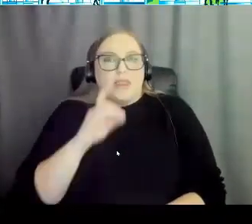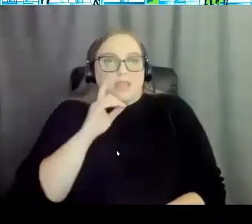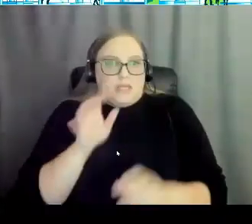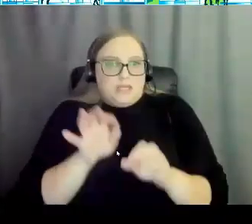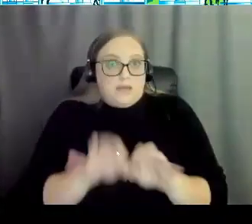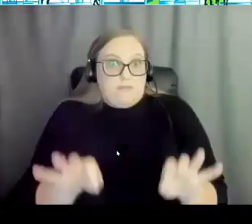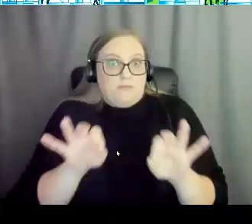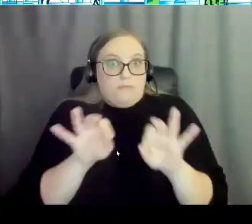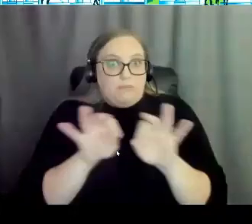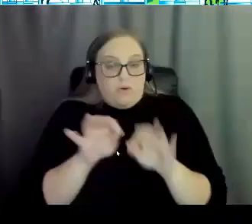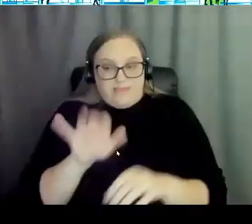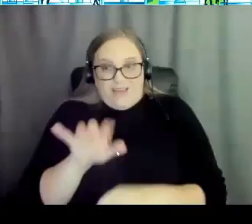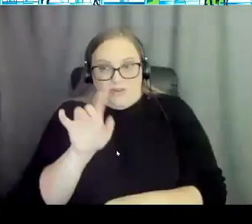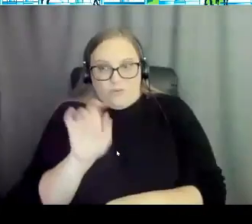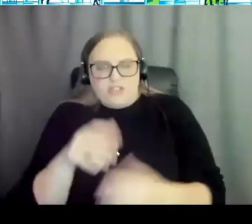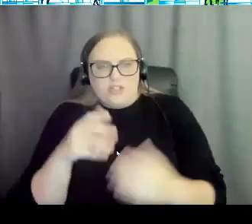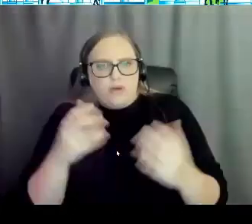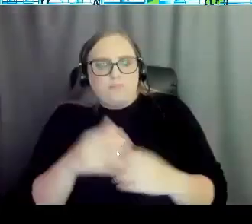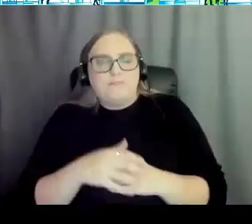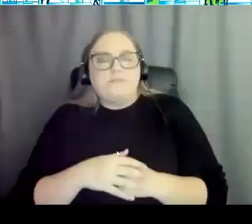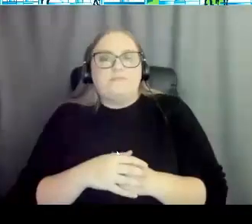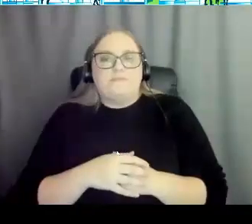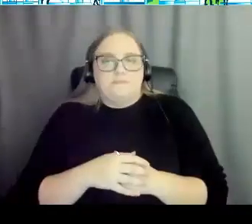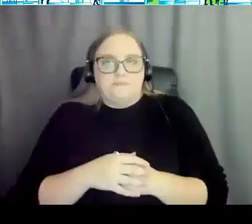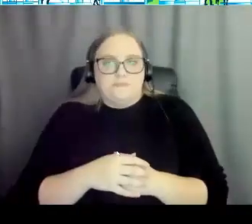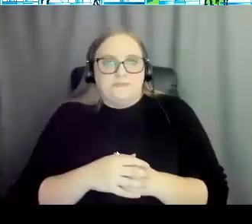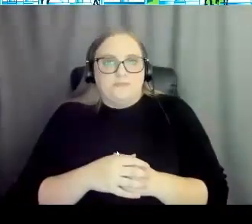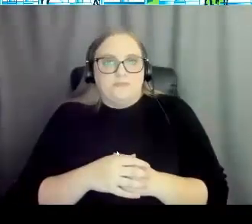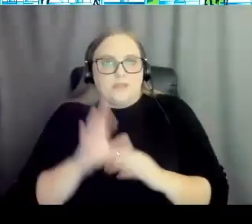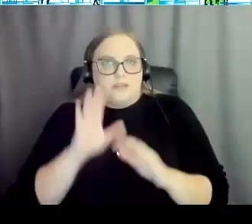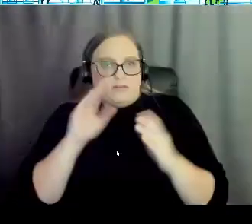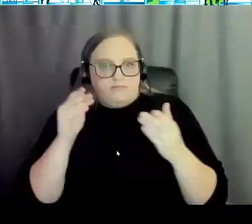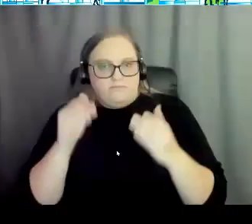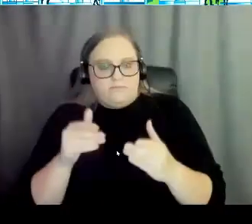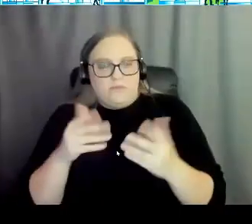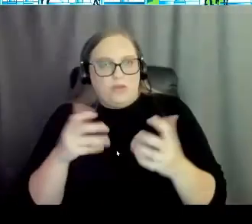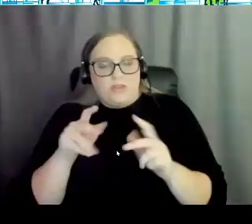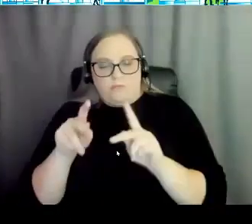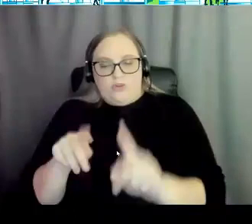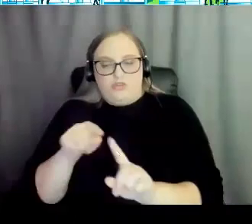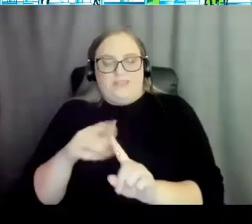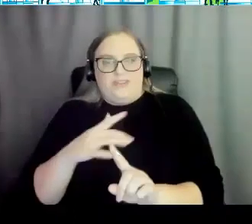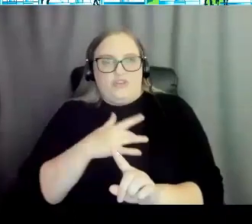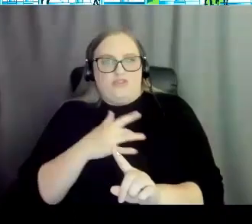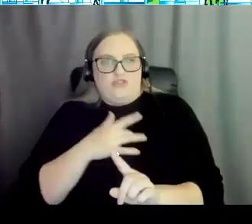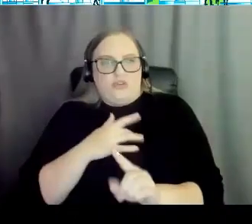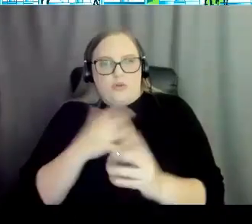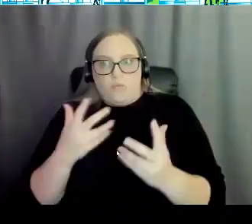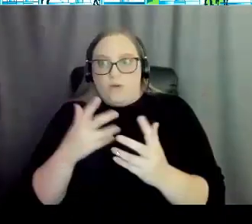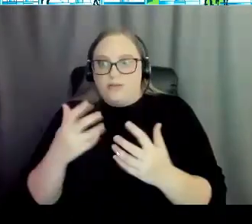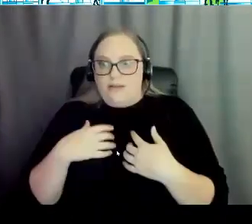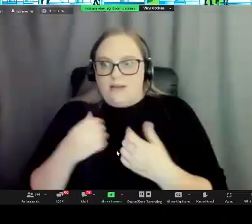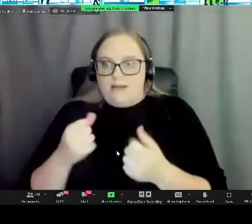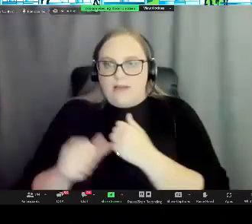that overall question is really zeroing in on the person's concern. What is the health hazard?